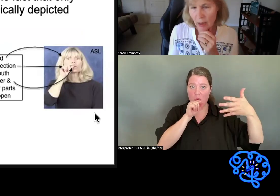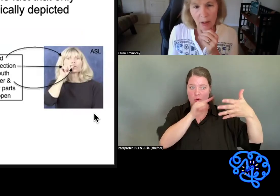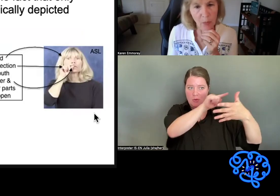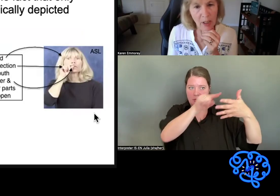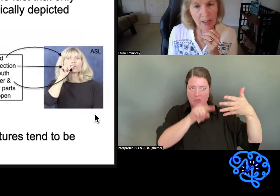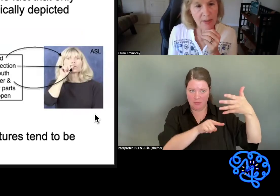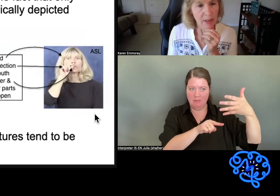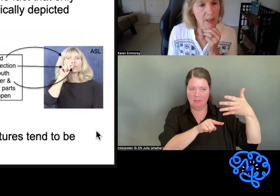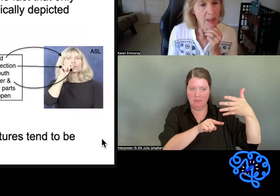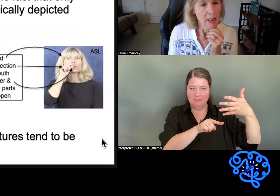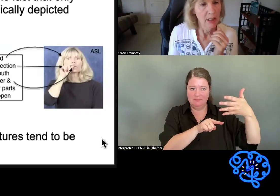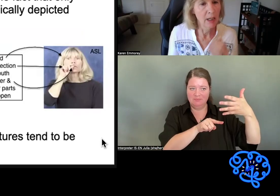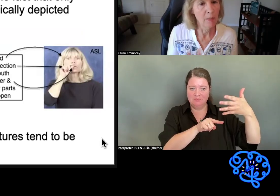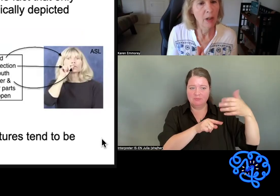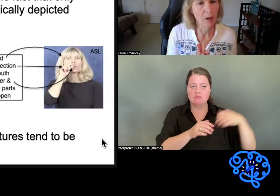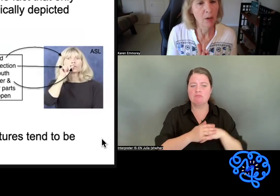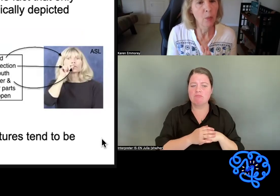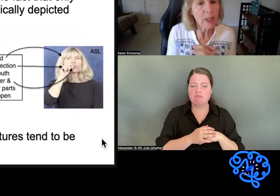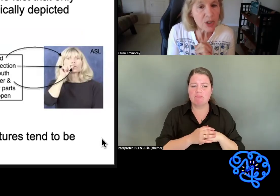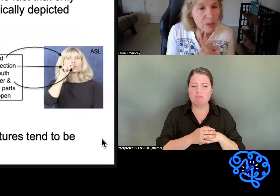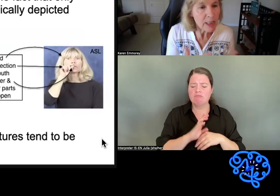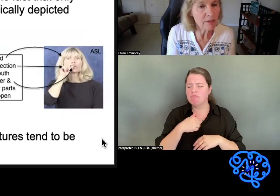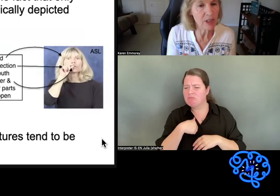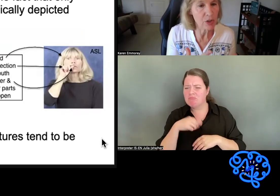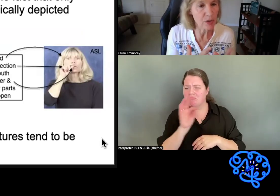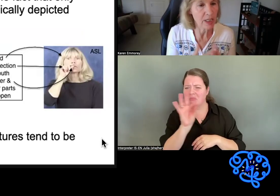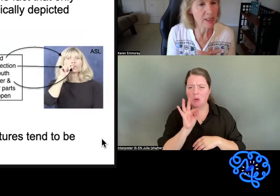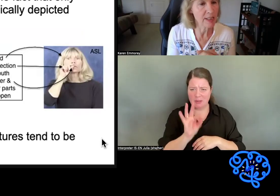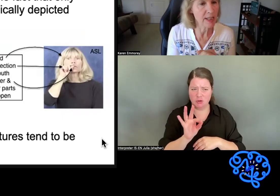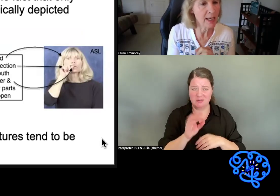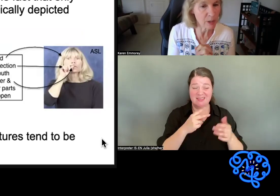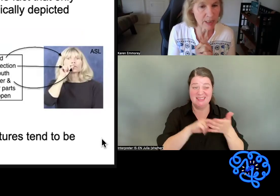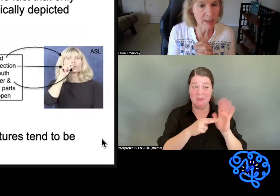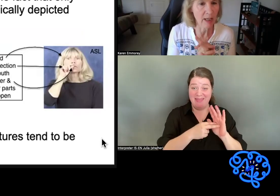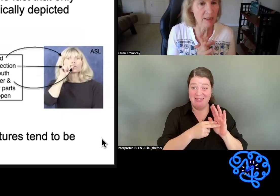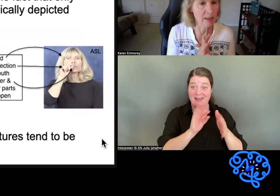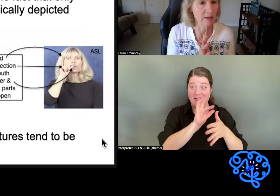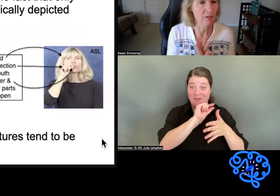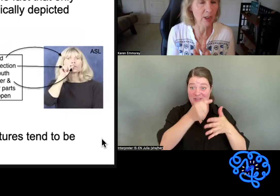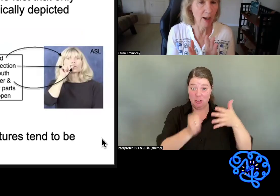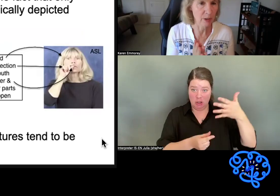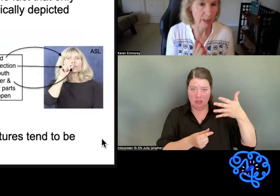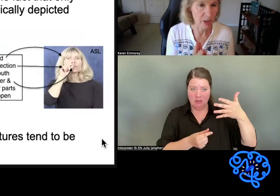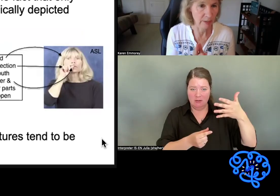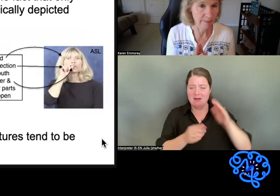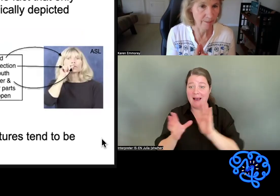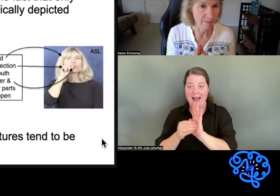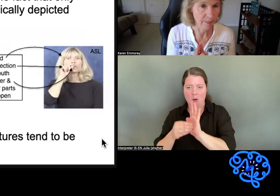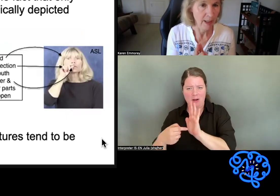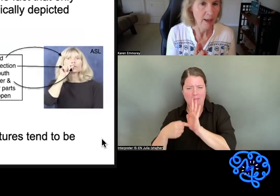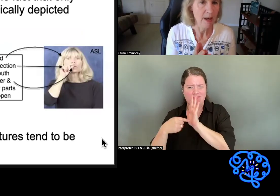question was, which semantic features tend to be selected for iconic